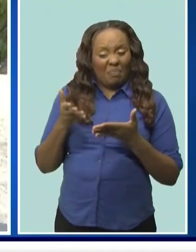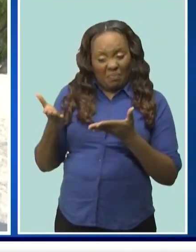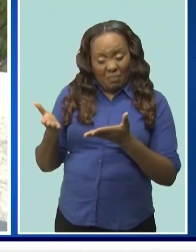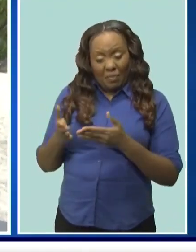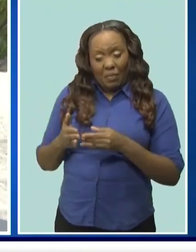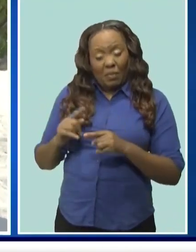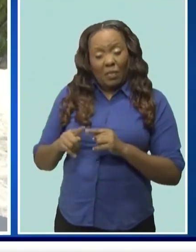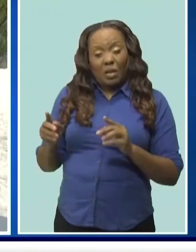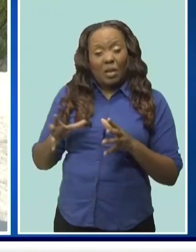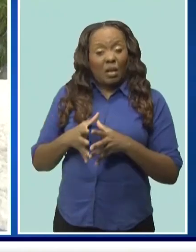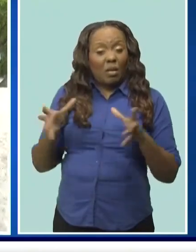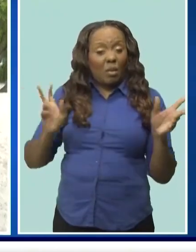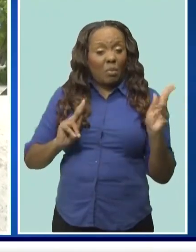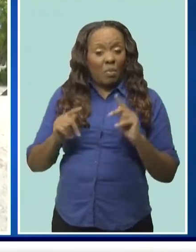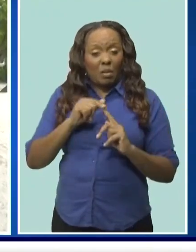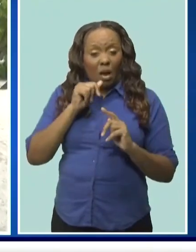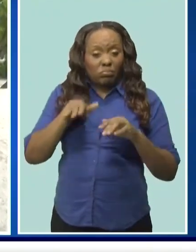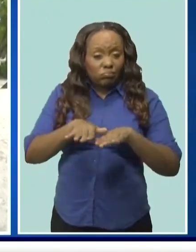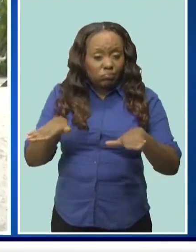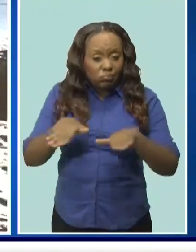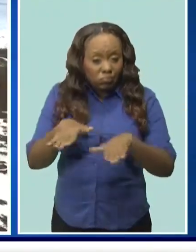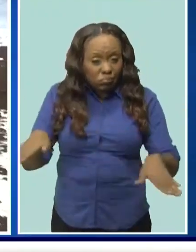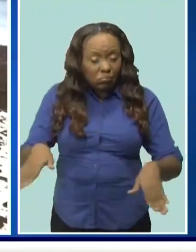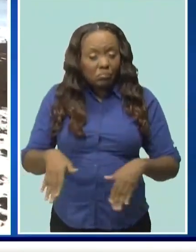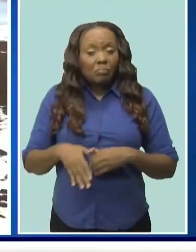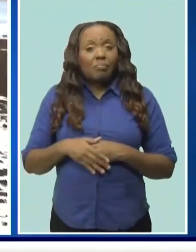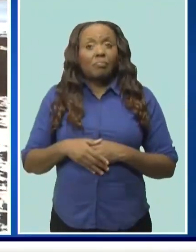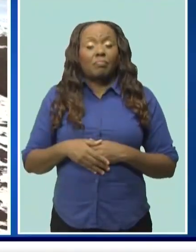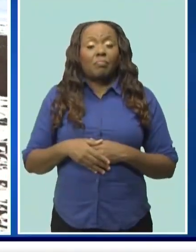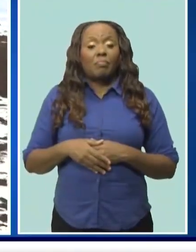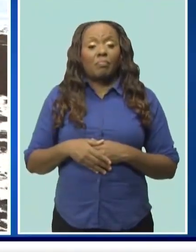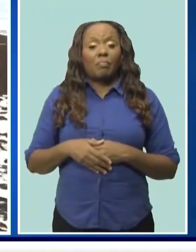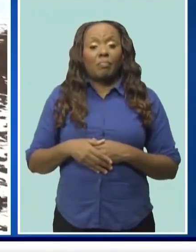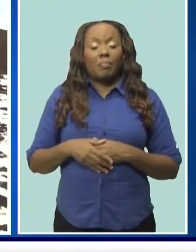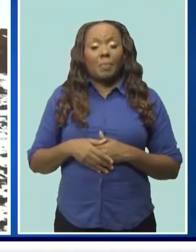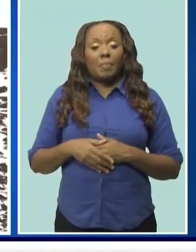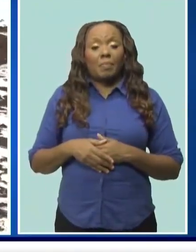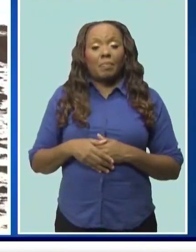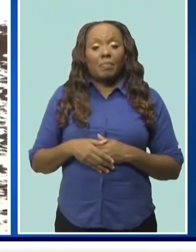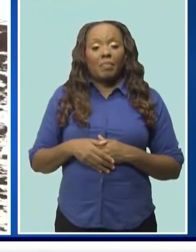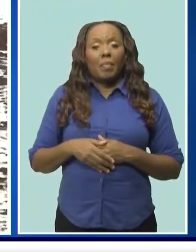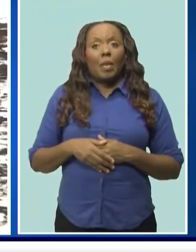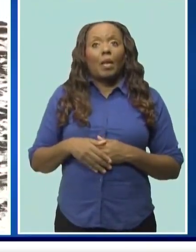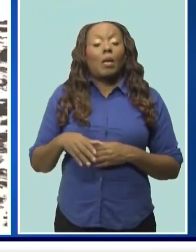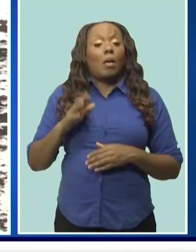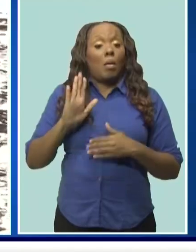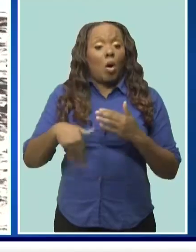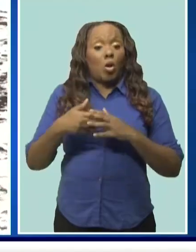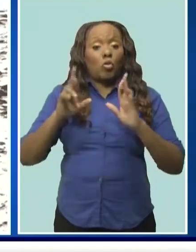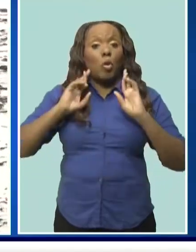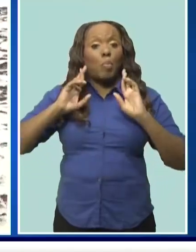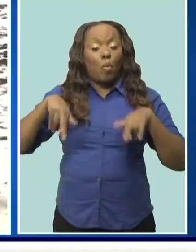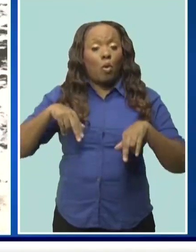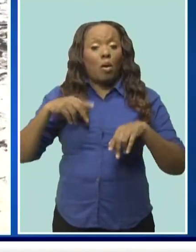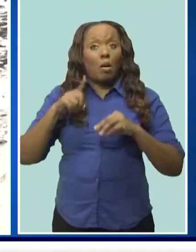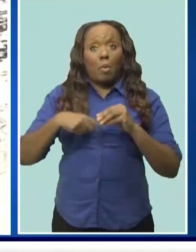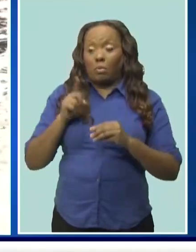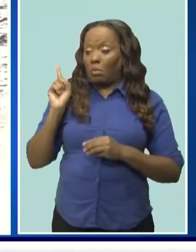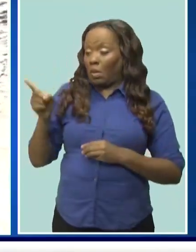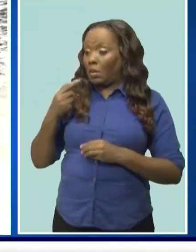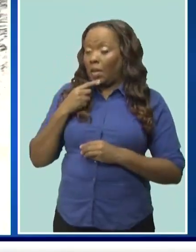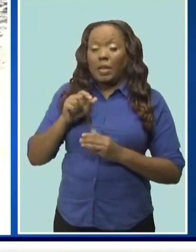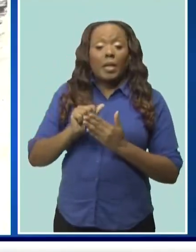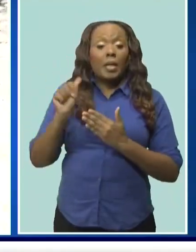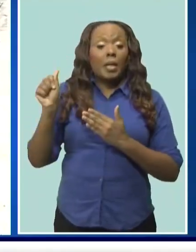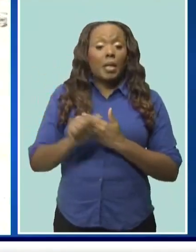very much, not like they would normally. According to the Sargassum Sub-Regional Outlook Bulletin, from April through July, there is